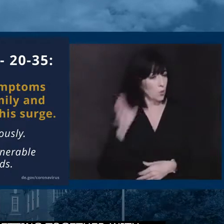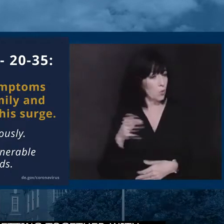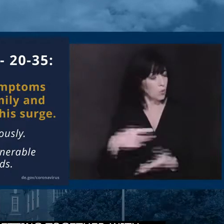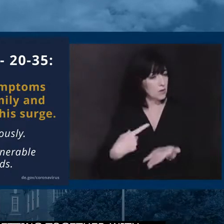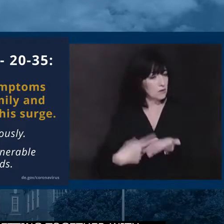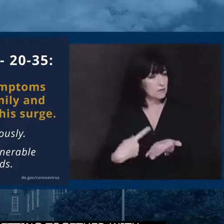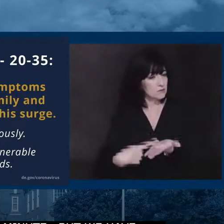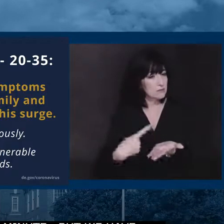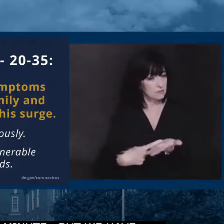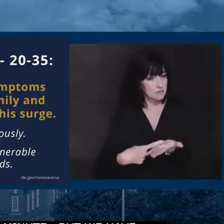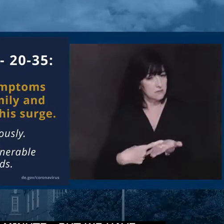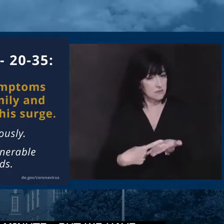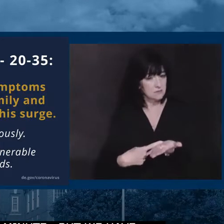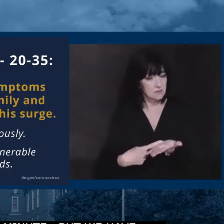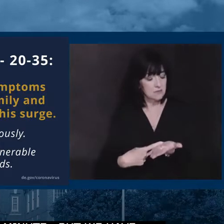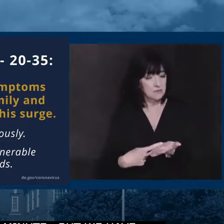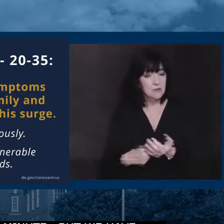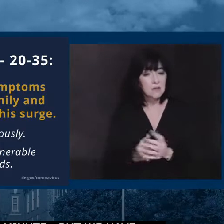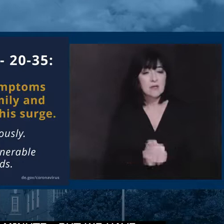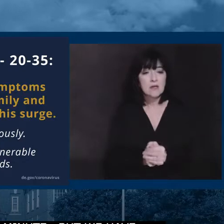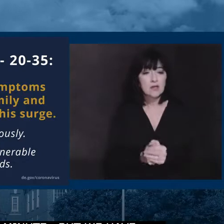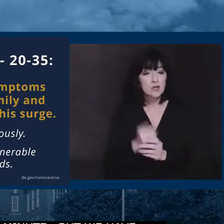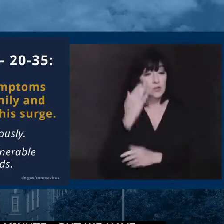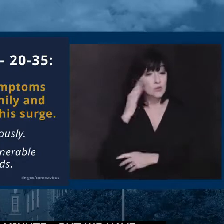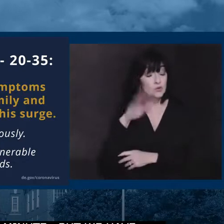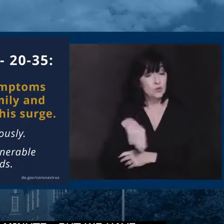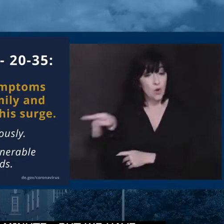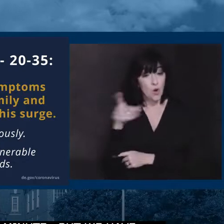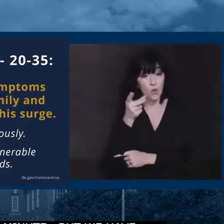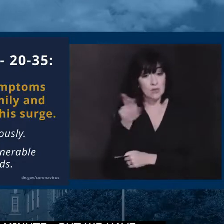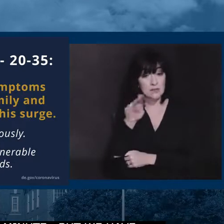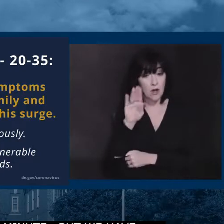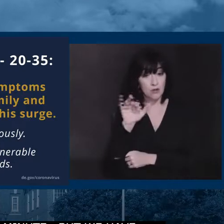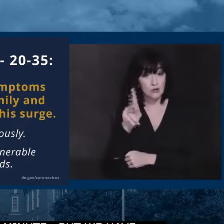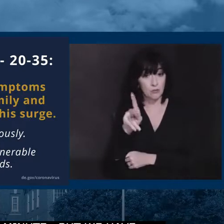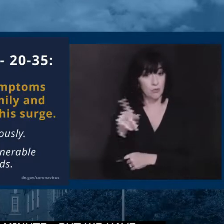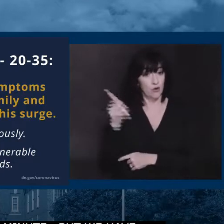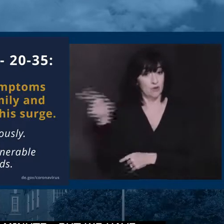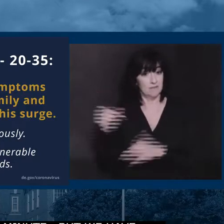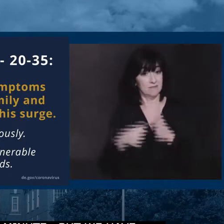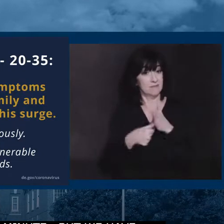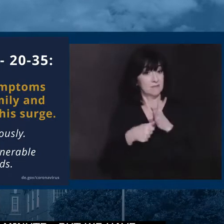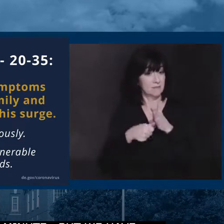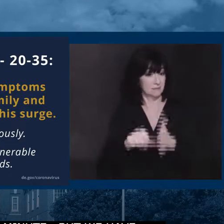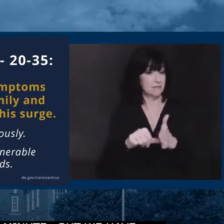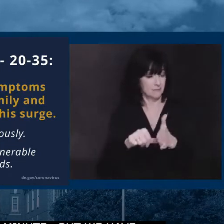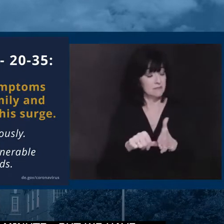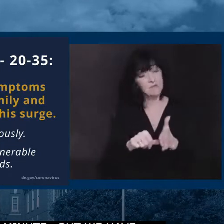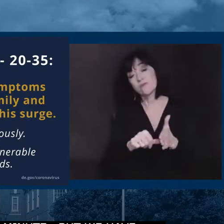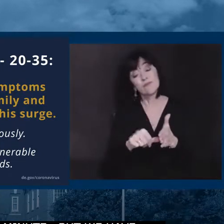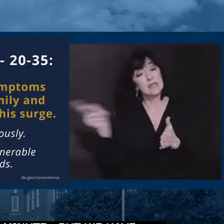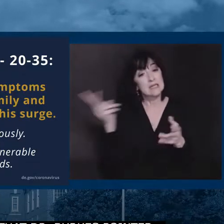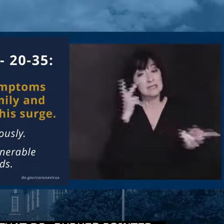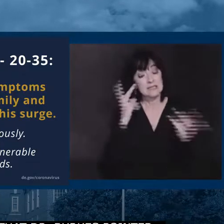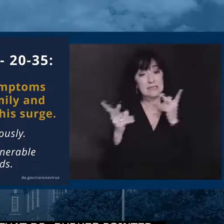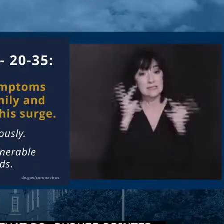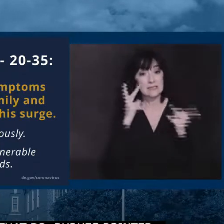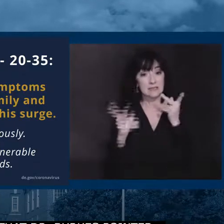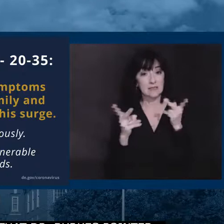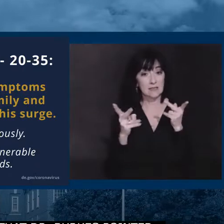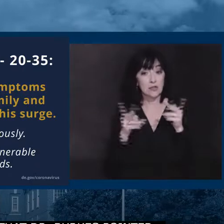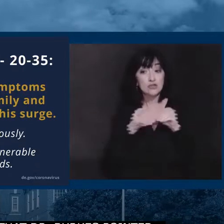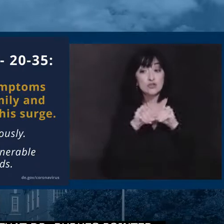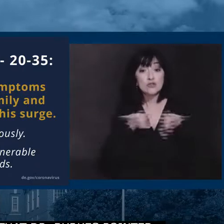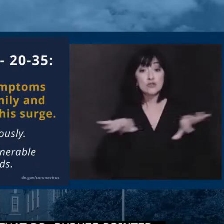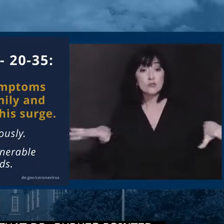know, and one of the things that Dr. Birx pointed out in her visit, that they're seeing a lot of the